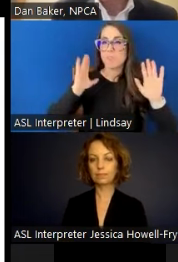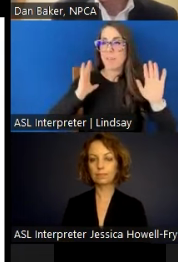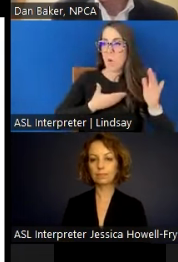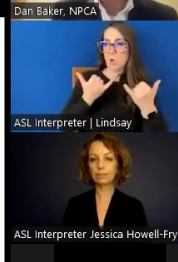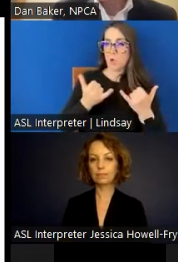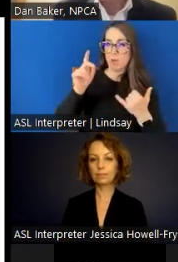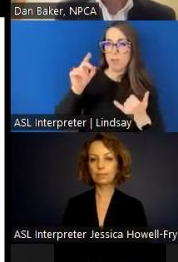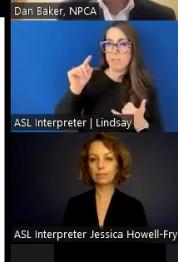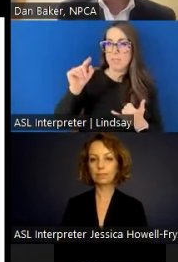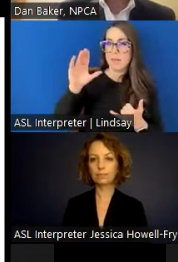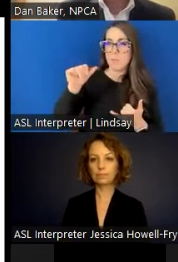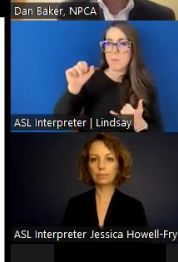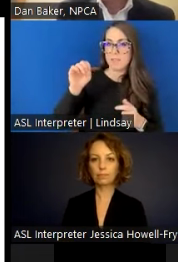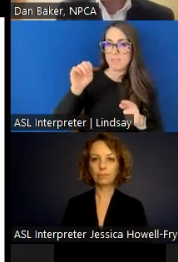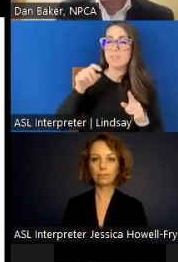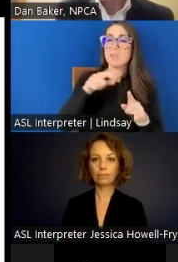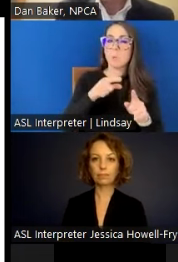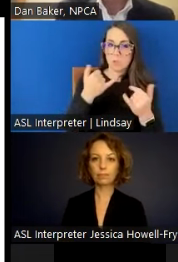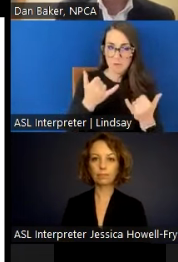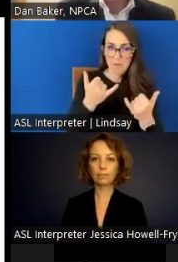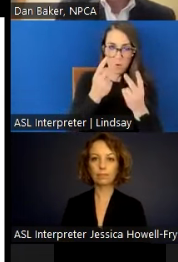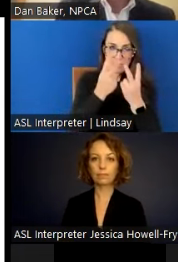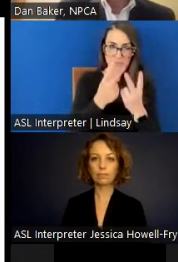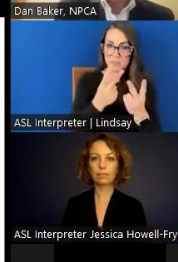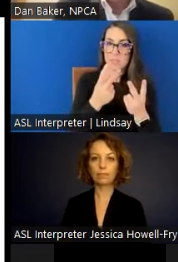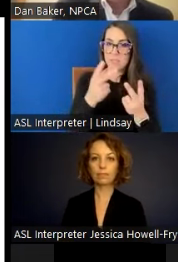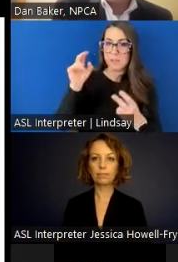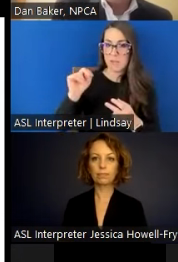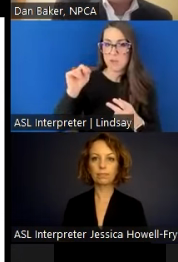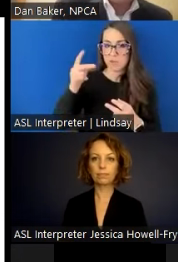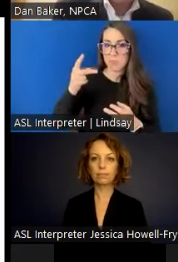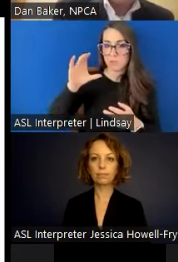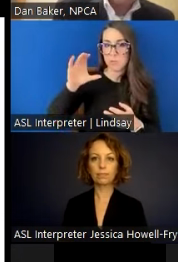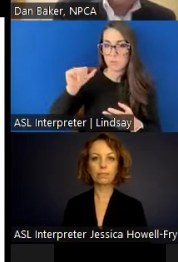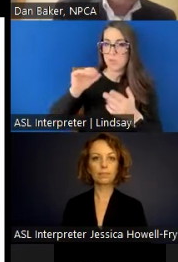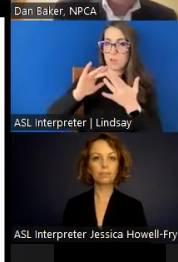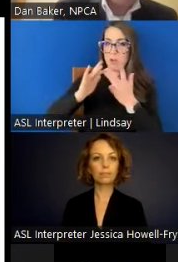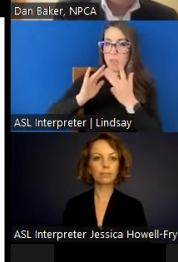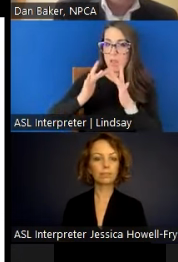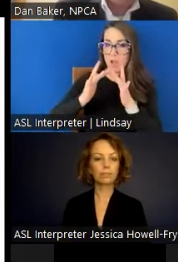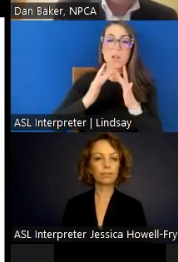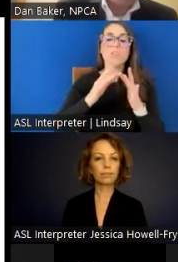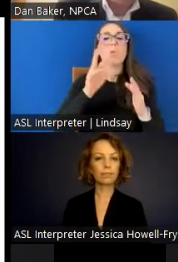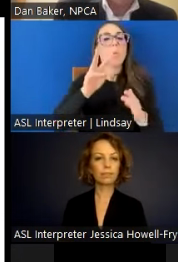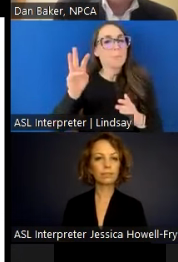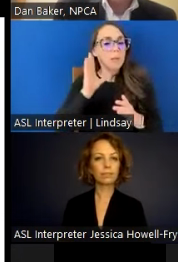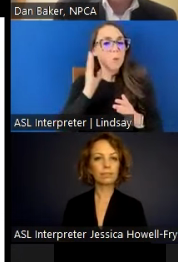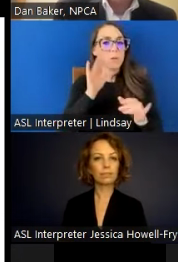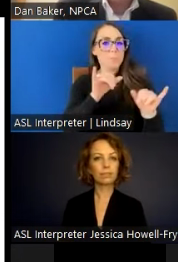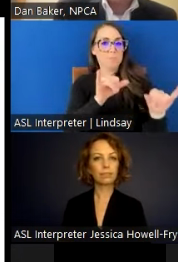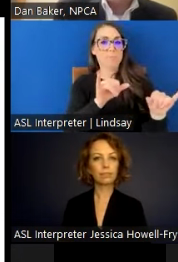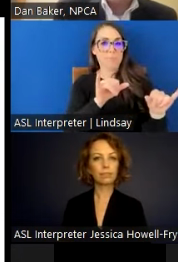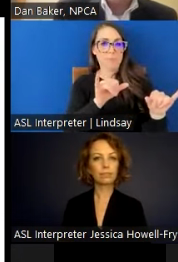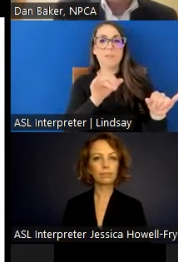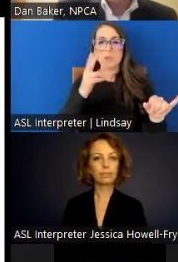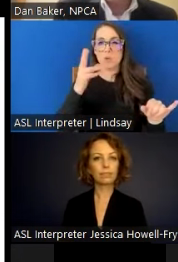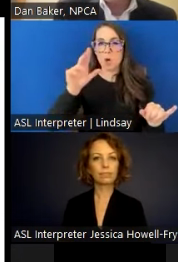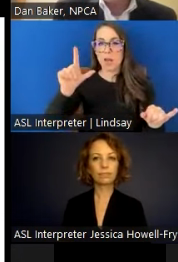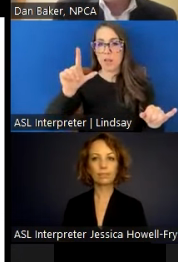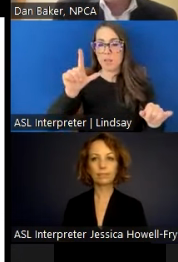currently experience the National Peace Corps Association online. The website will remain the same, the URL, but we will have